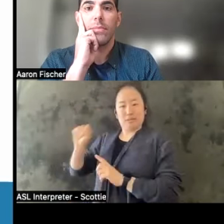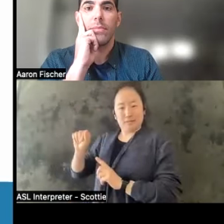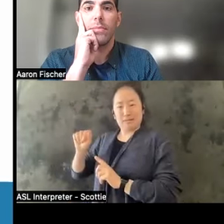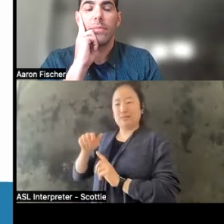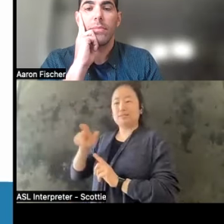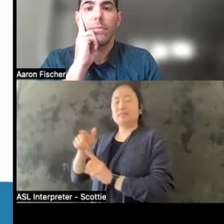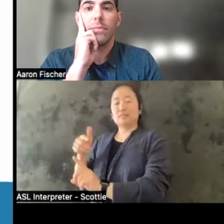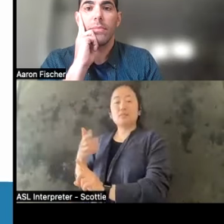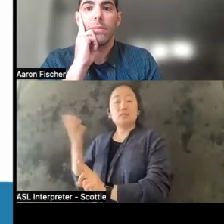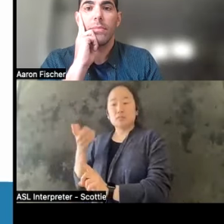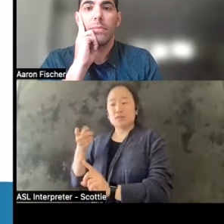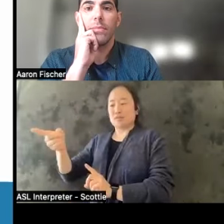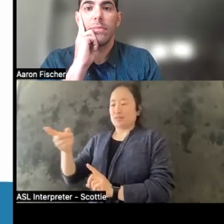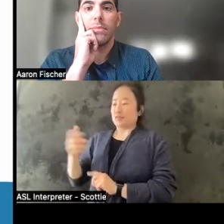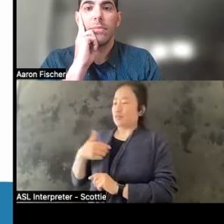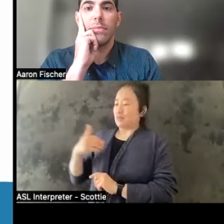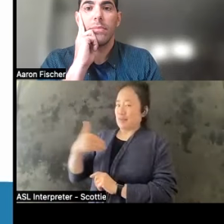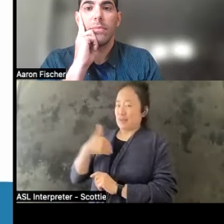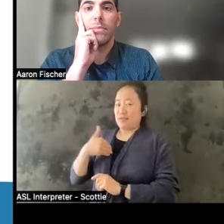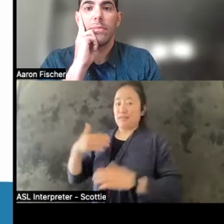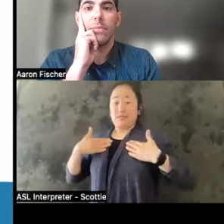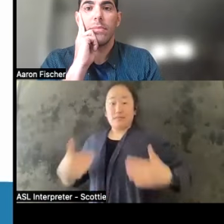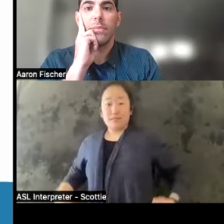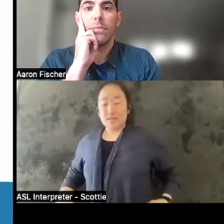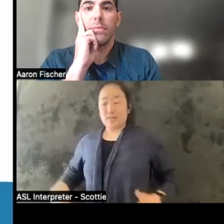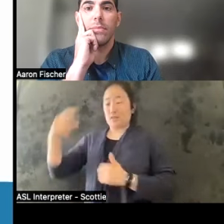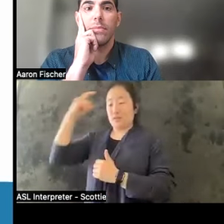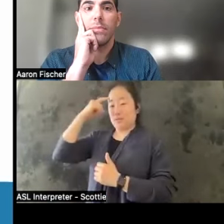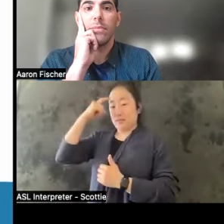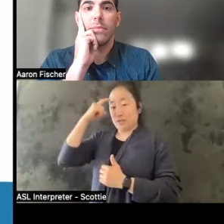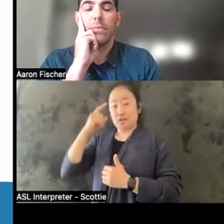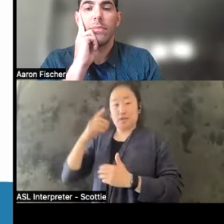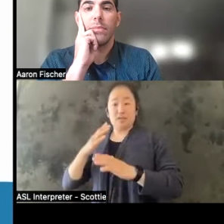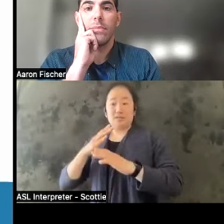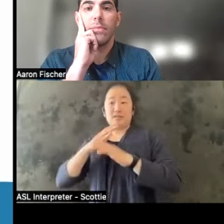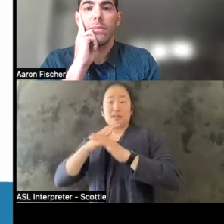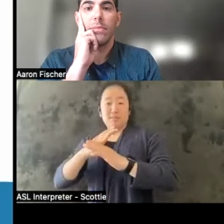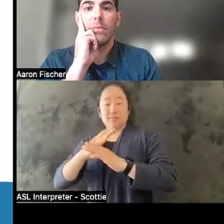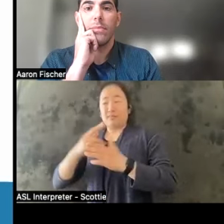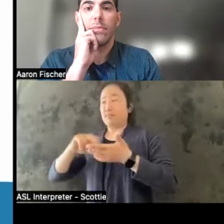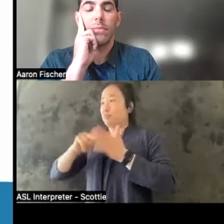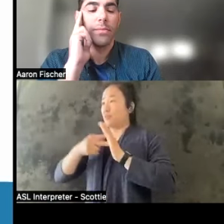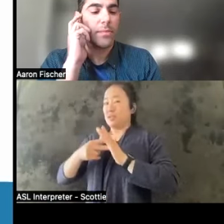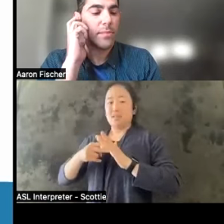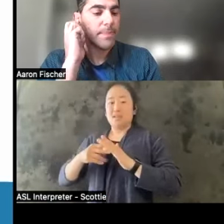a physical or mental impairment that is not transitory, which means lasting 6 months or less, or